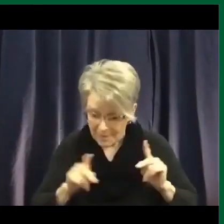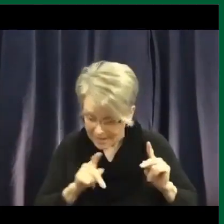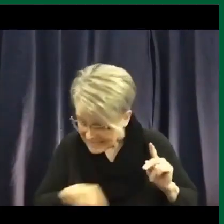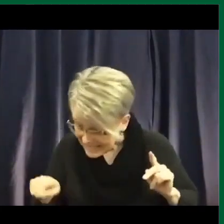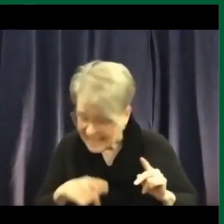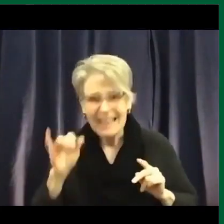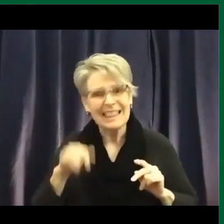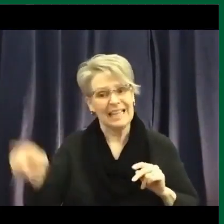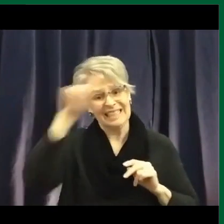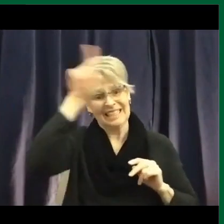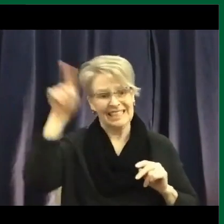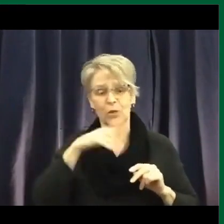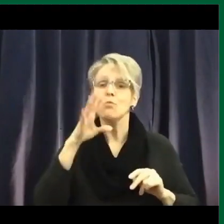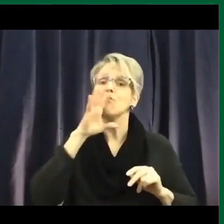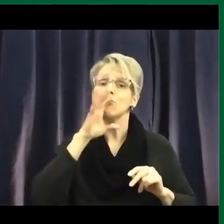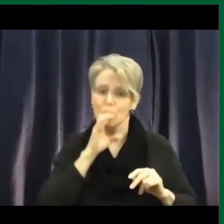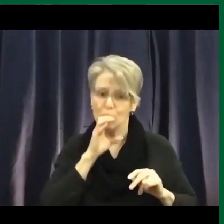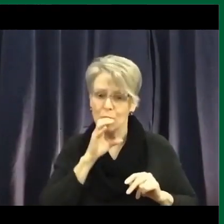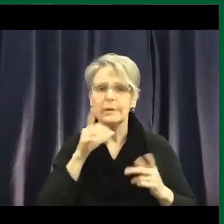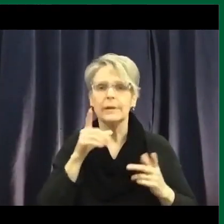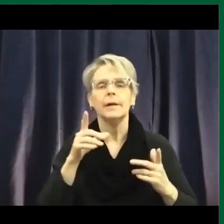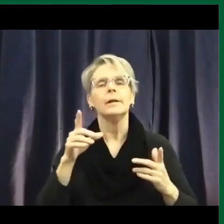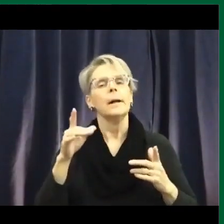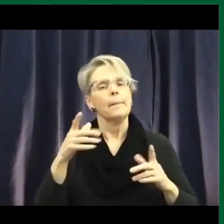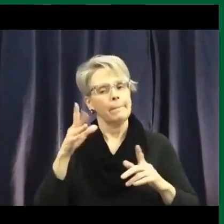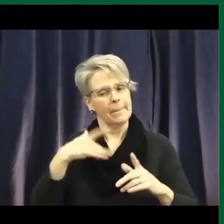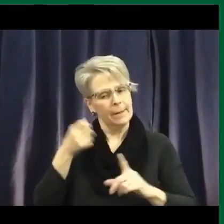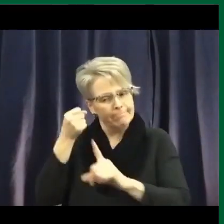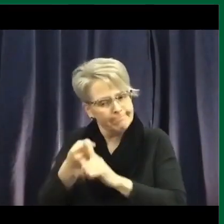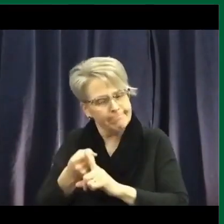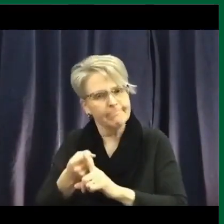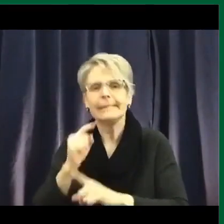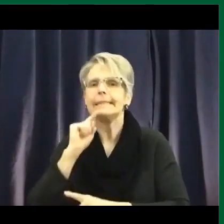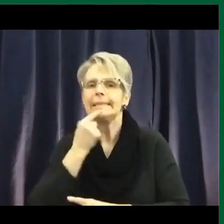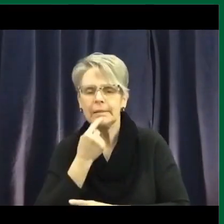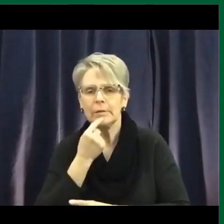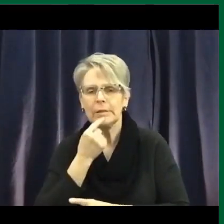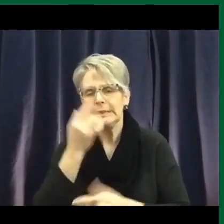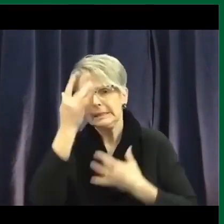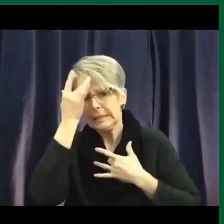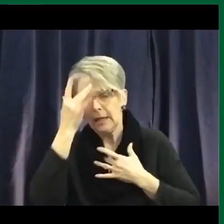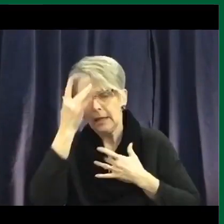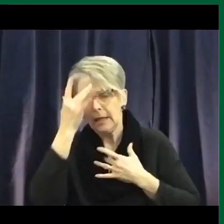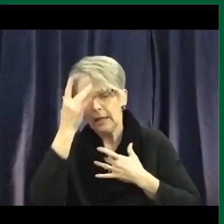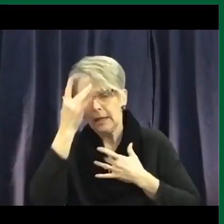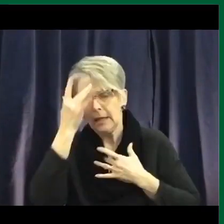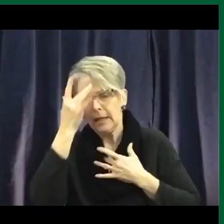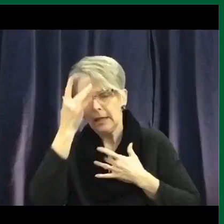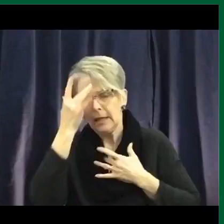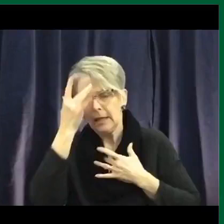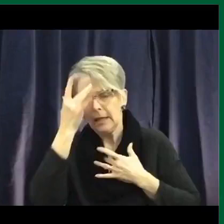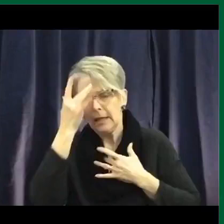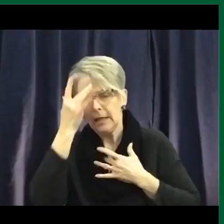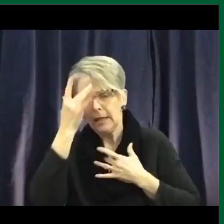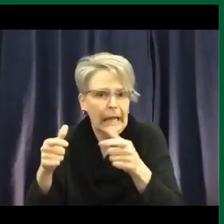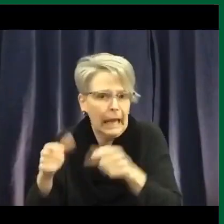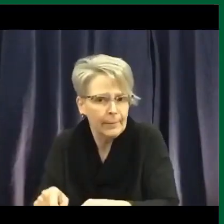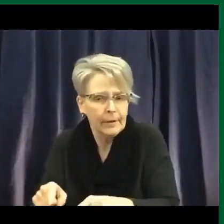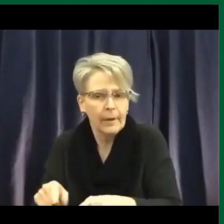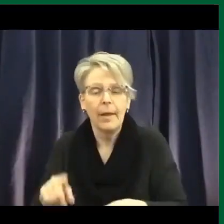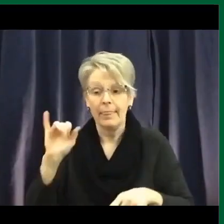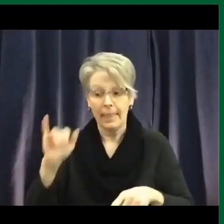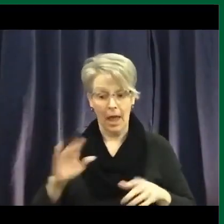the most severe health outcomes should they contract COVID. That plan and priority is proving to